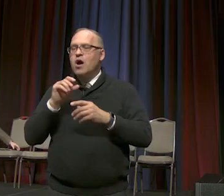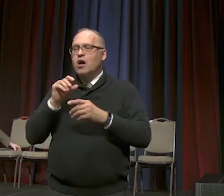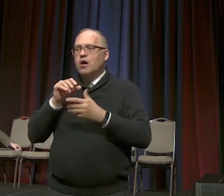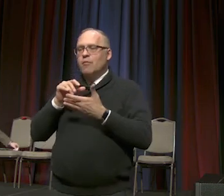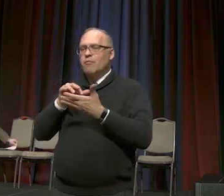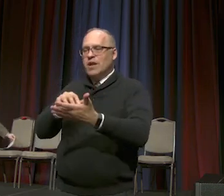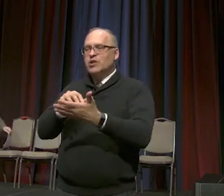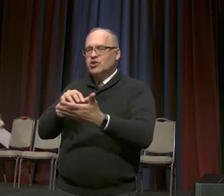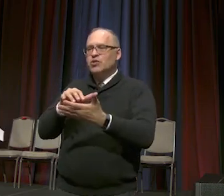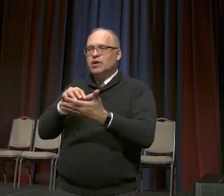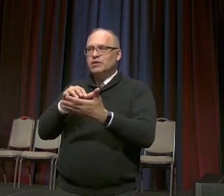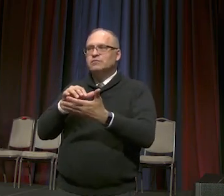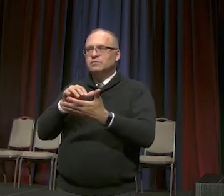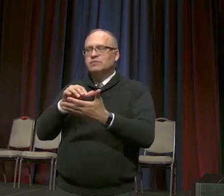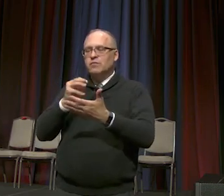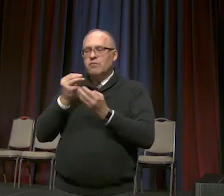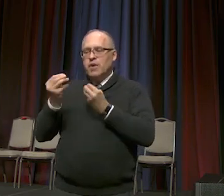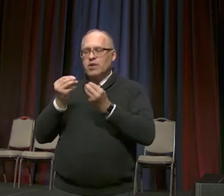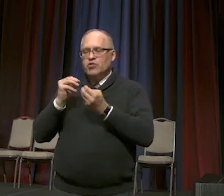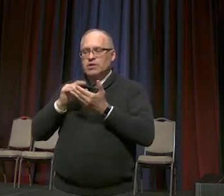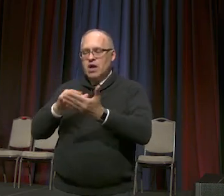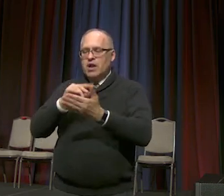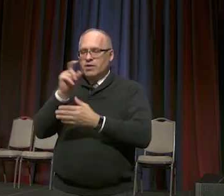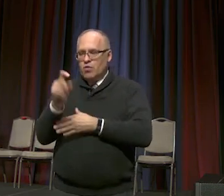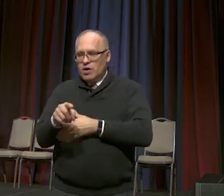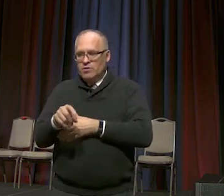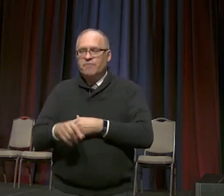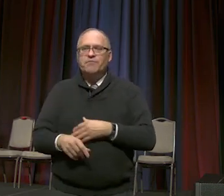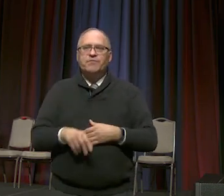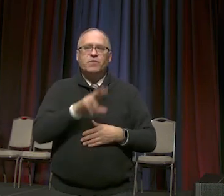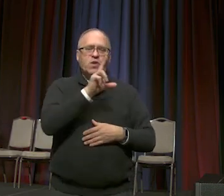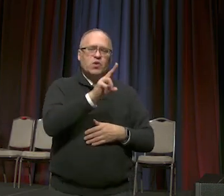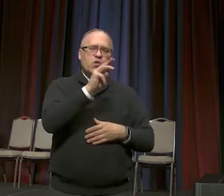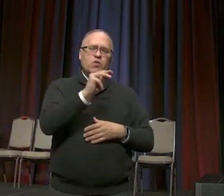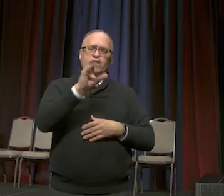question. The United Methodist Church is a signatory to the